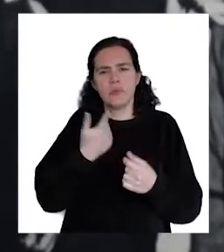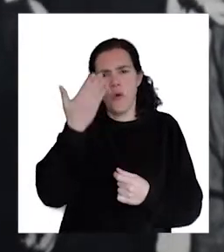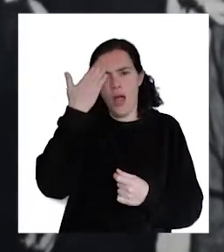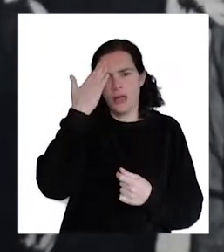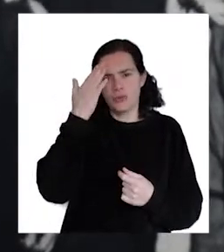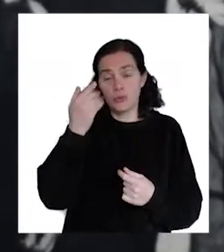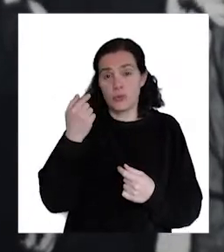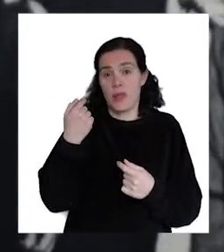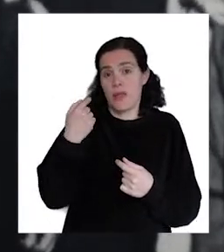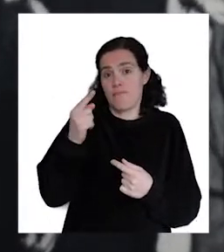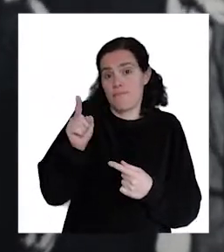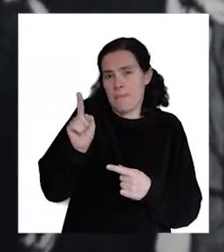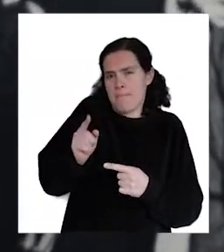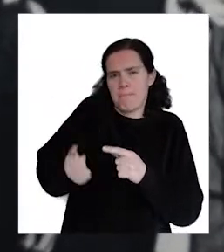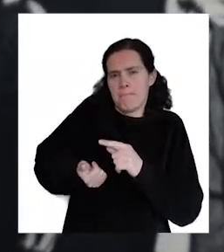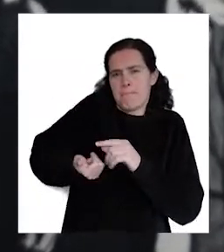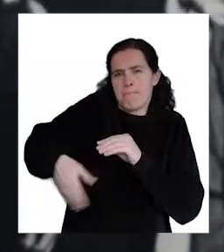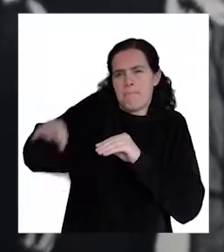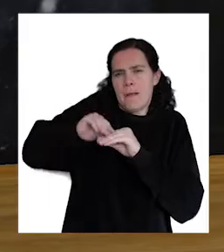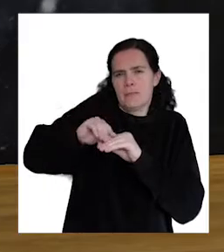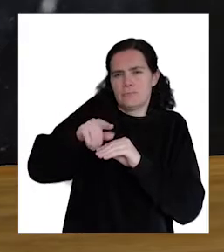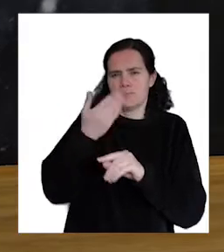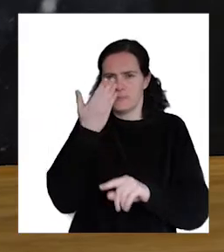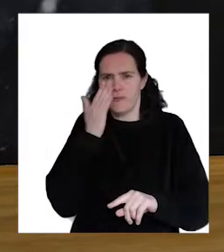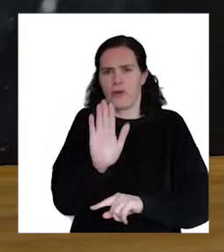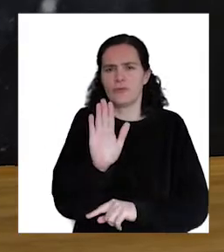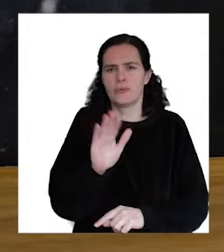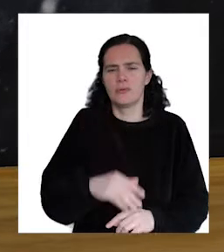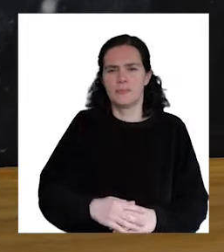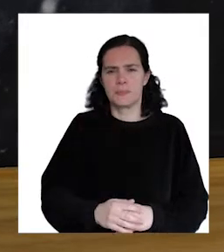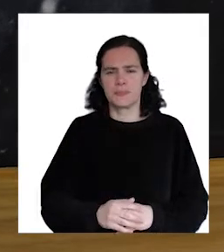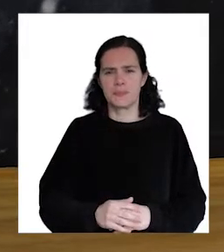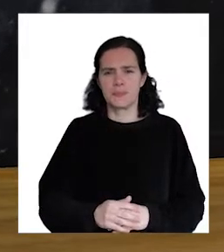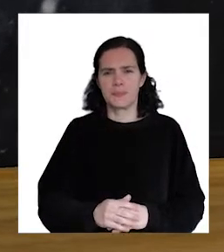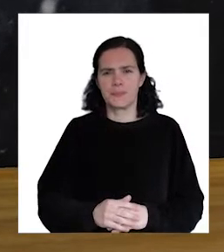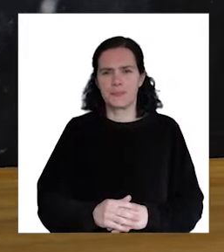think is one of maybe the most frontal,